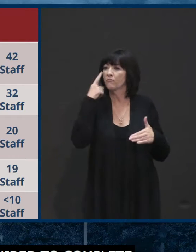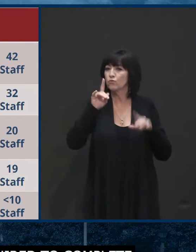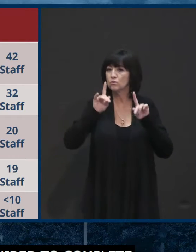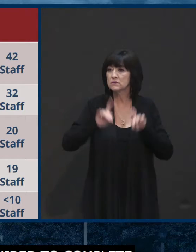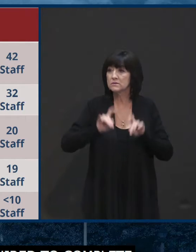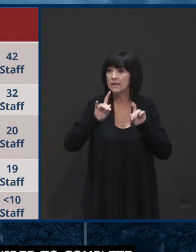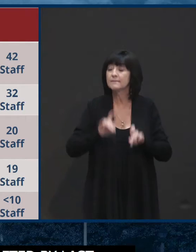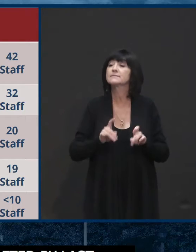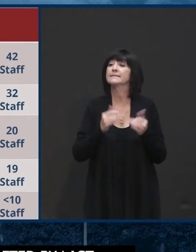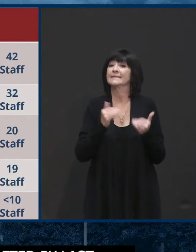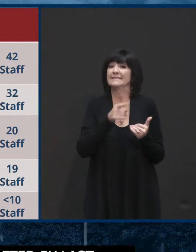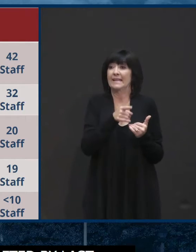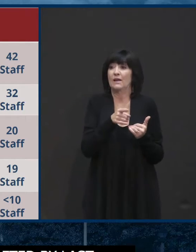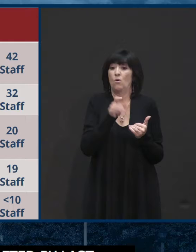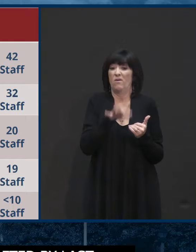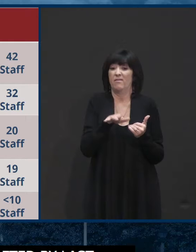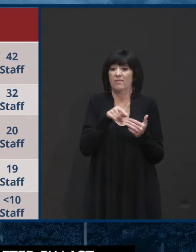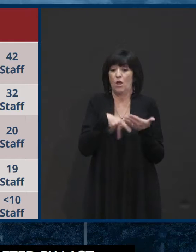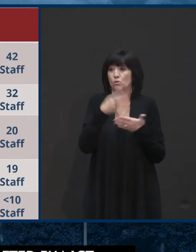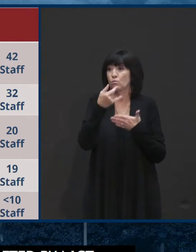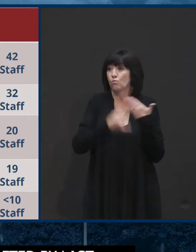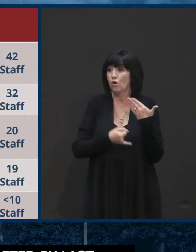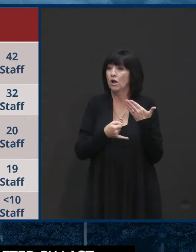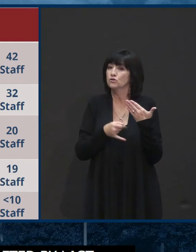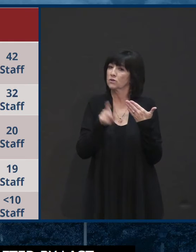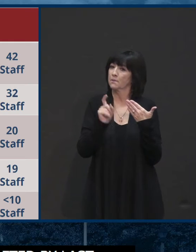on site when there are